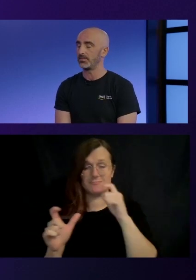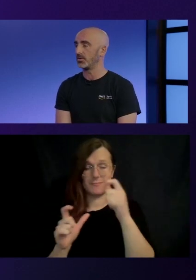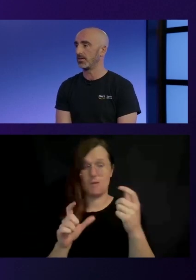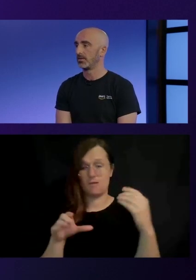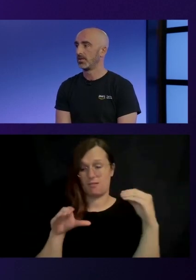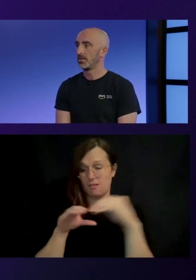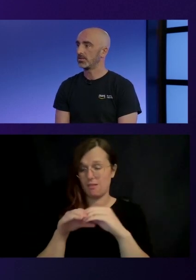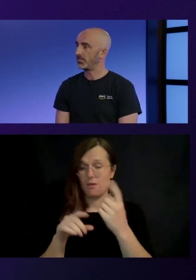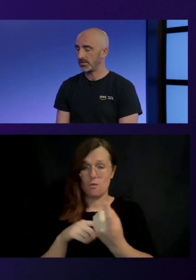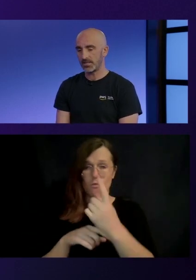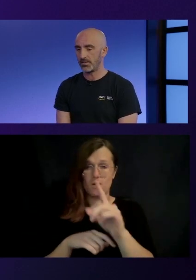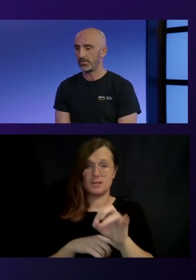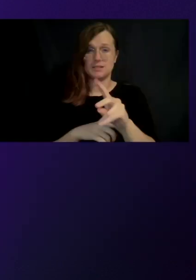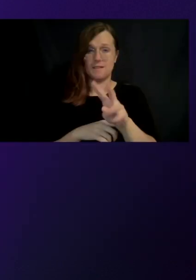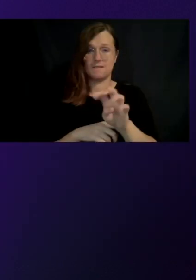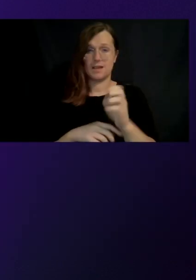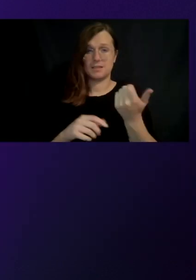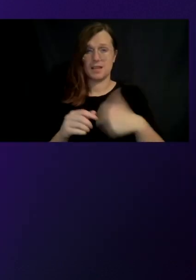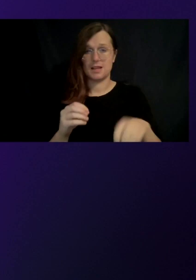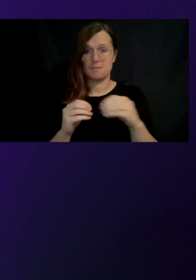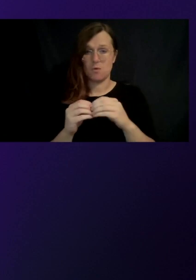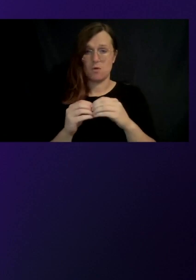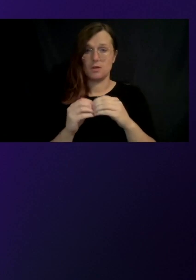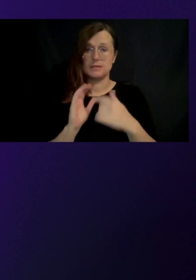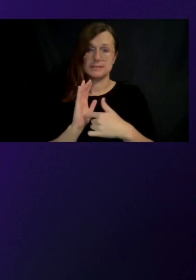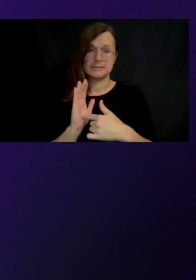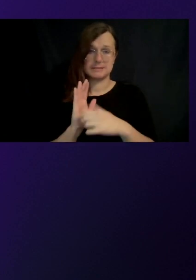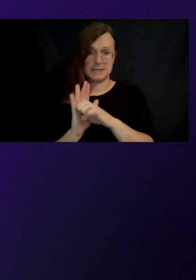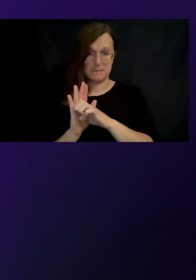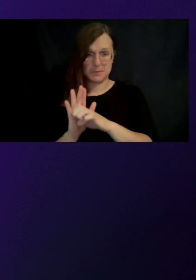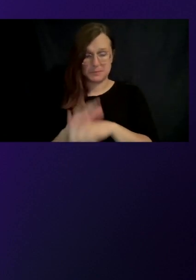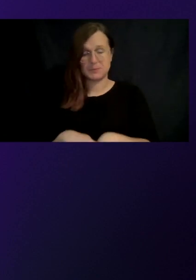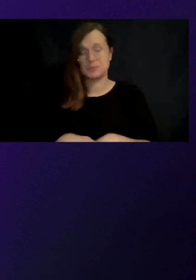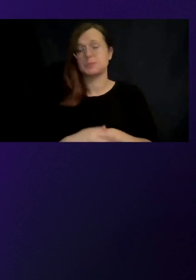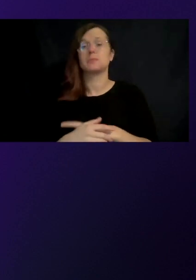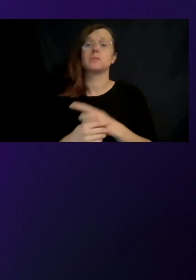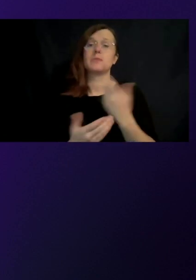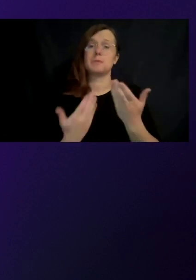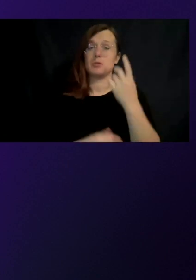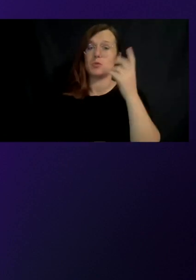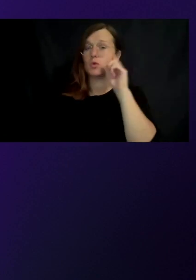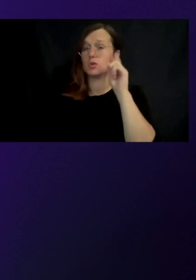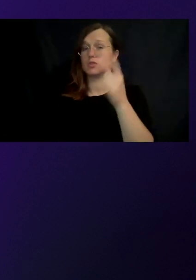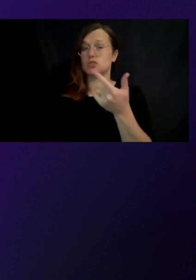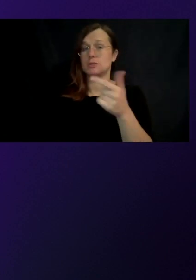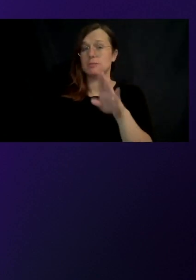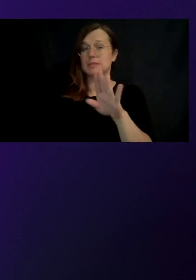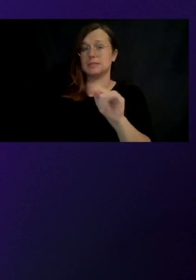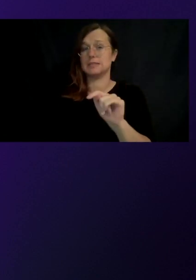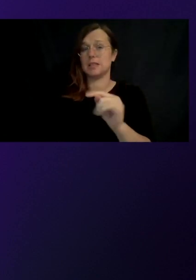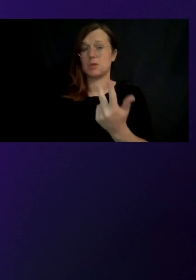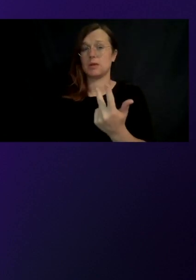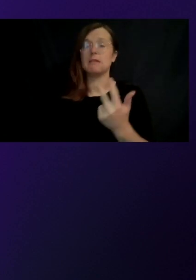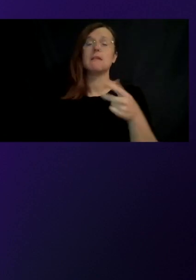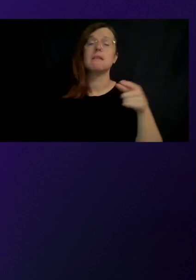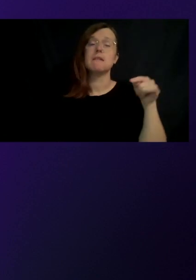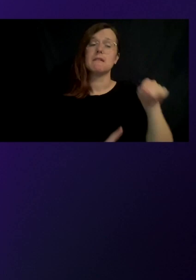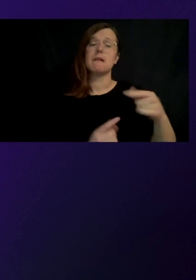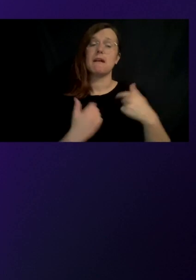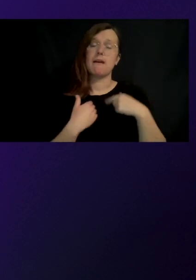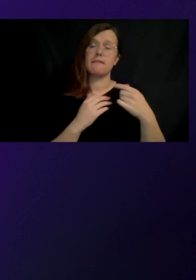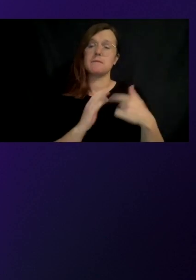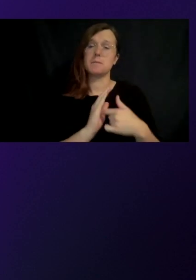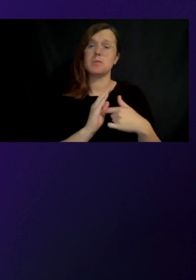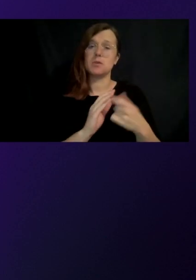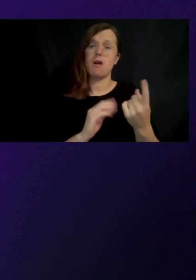device anymore. So for example, you might have heard of the model called GPT-3. So this model has 175 billion